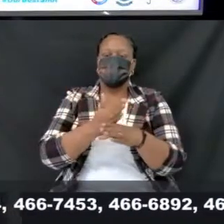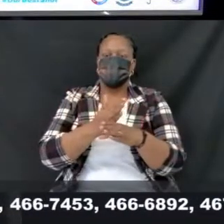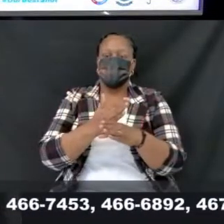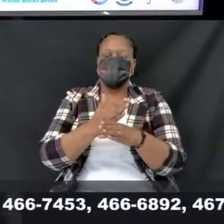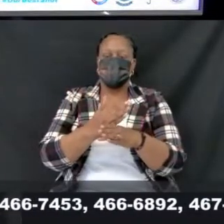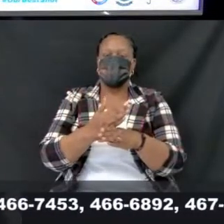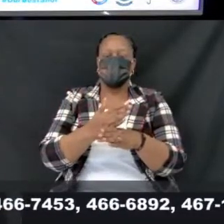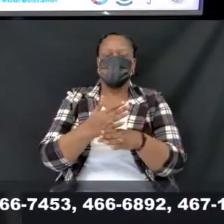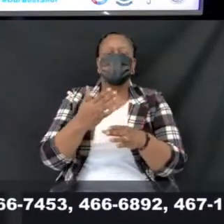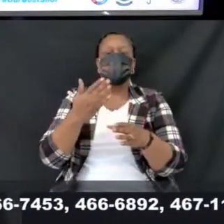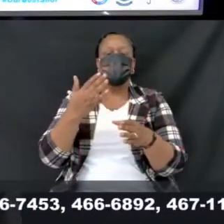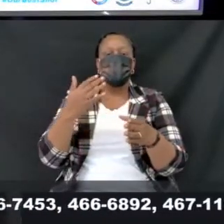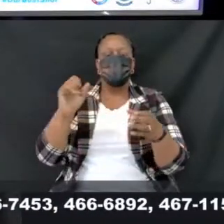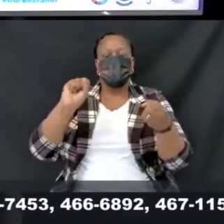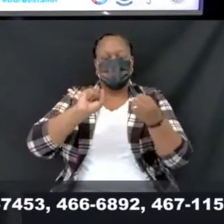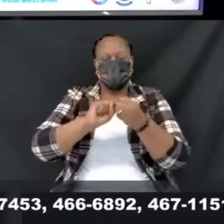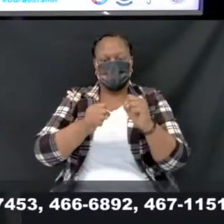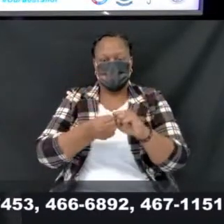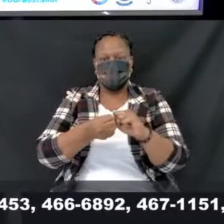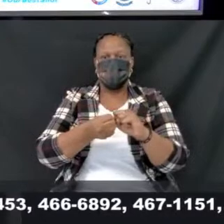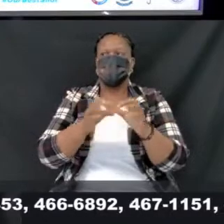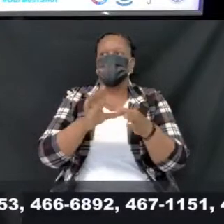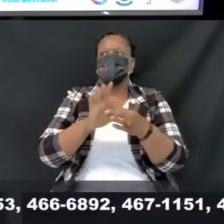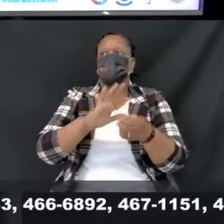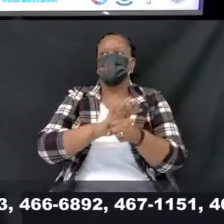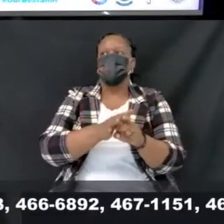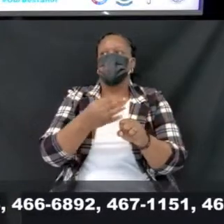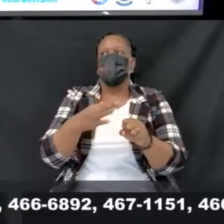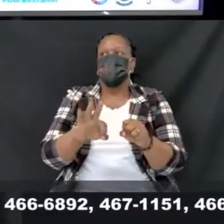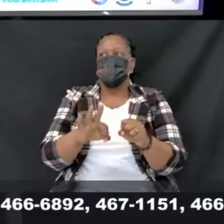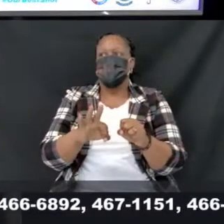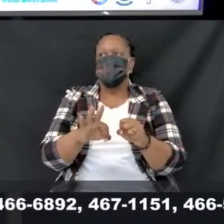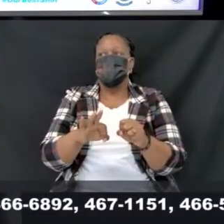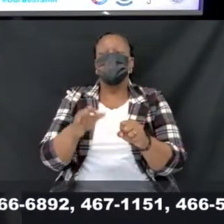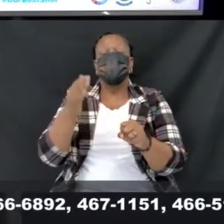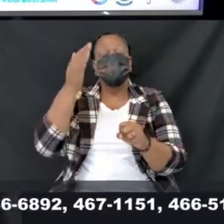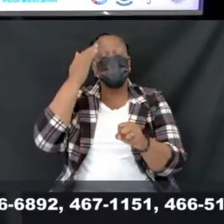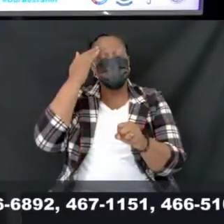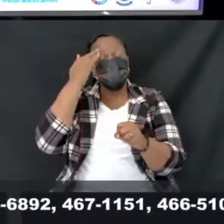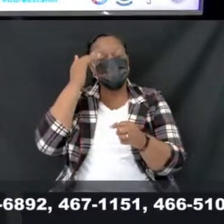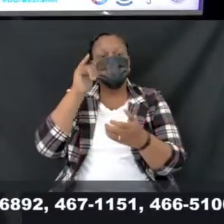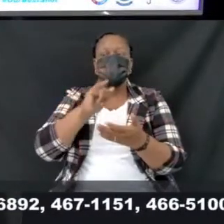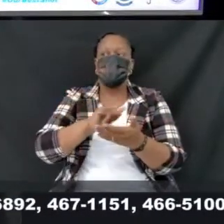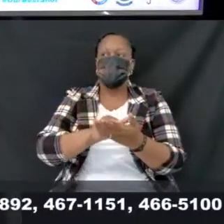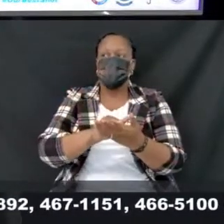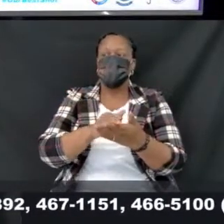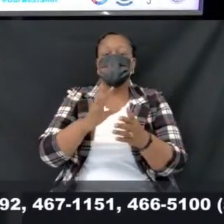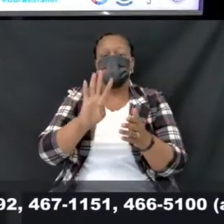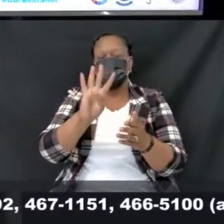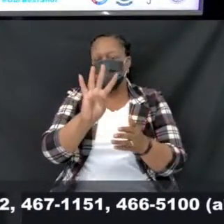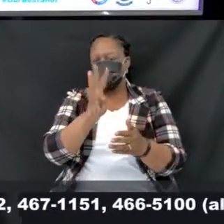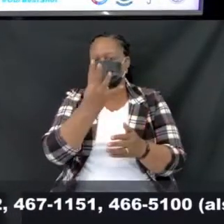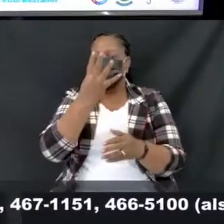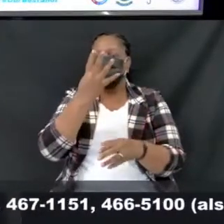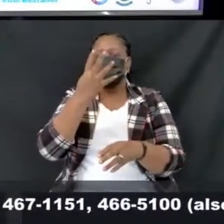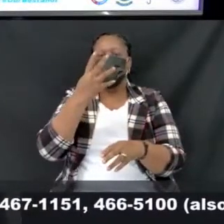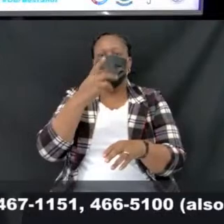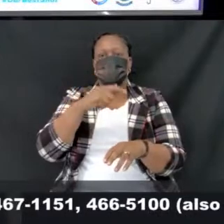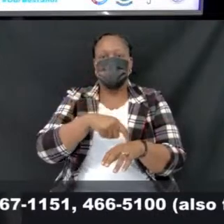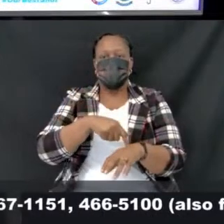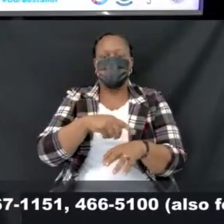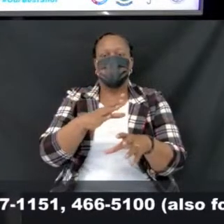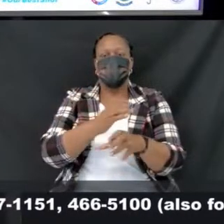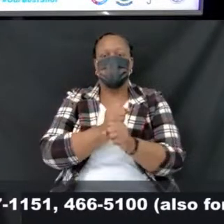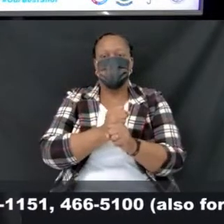fight against COVID-19, despite the fact that we were in the throngs of our fourth wave. We